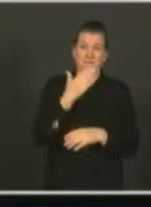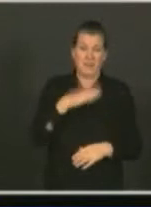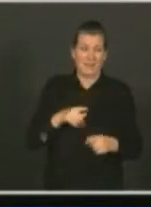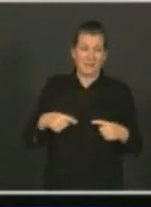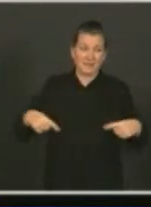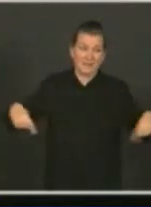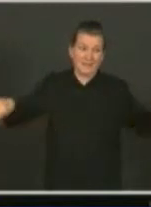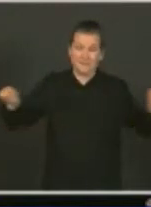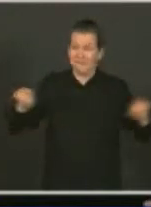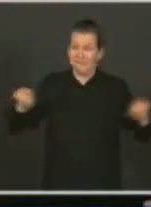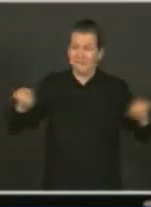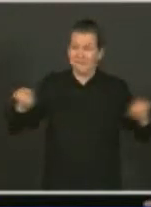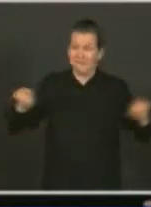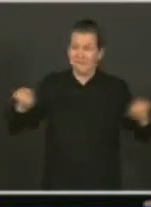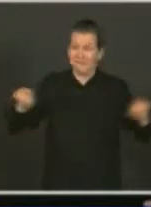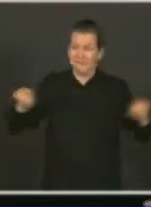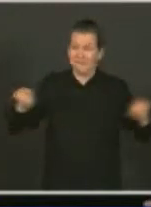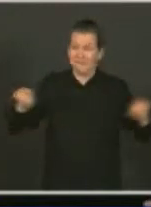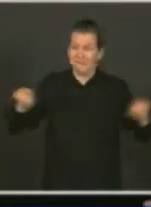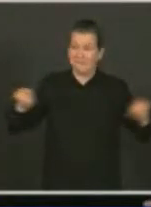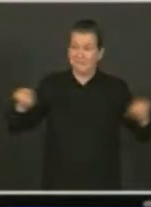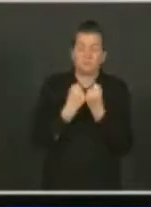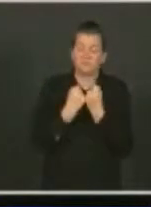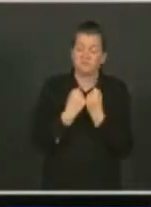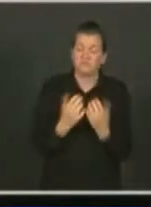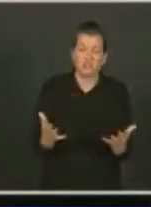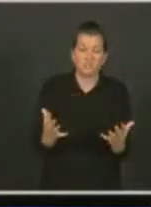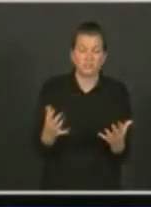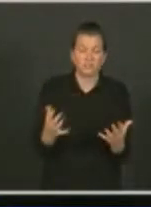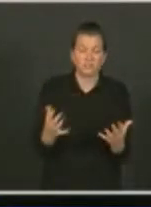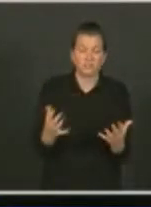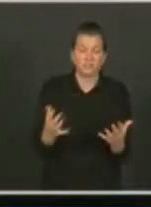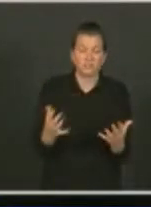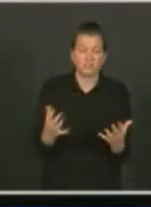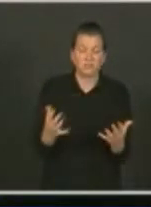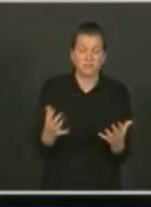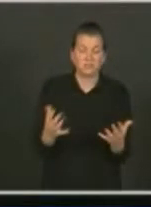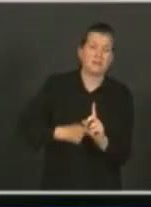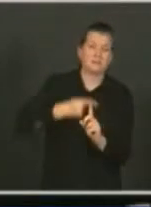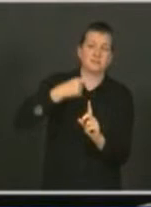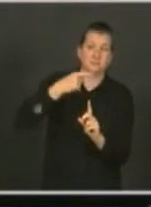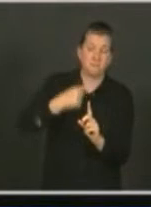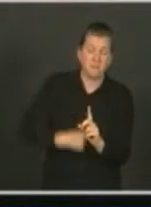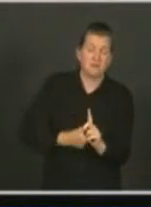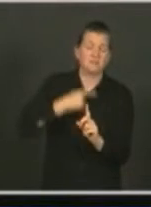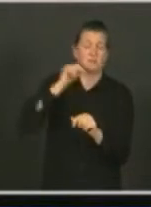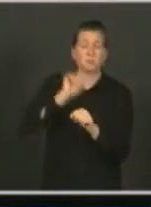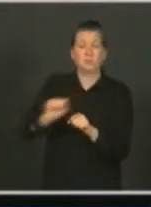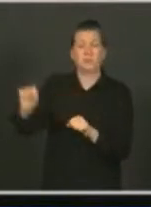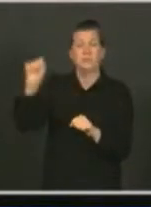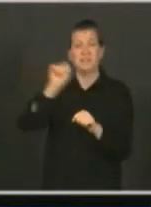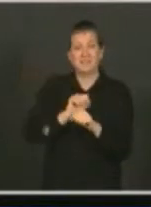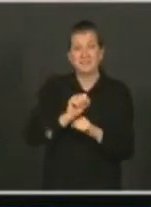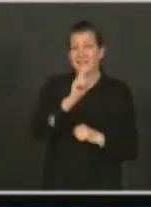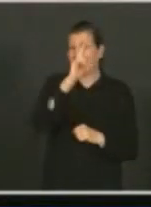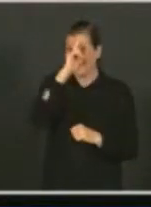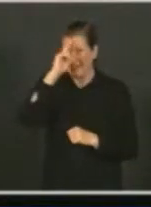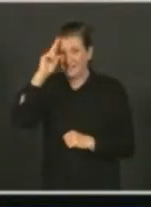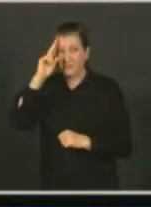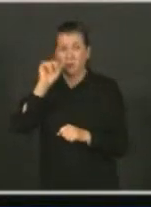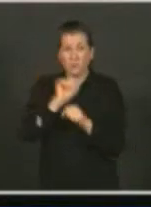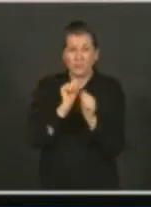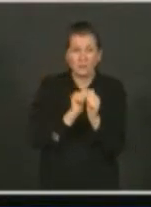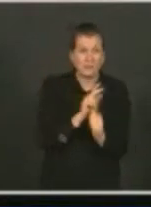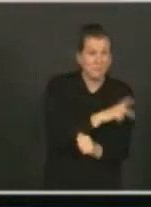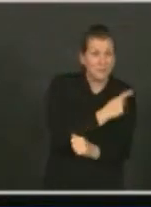for months, but the hospitals are filled with patients for non-COVID